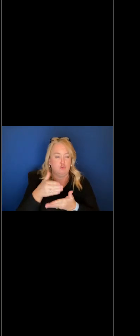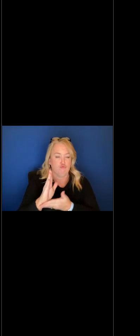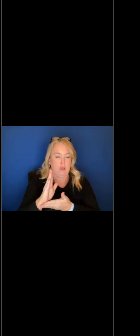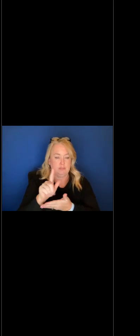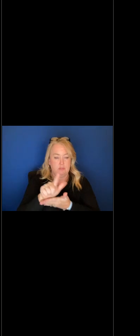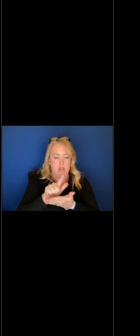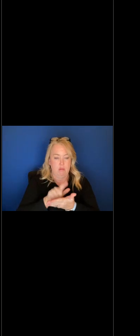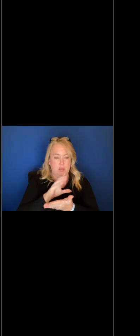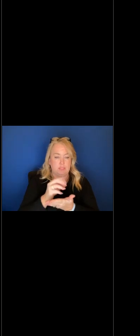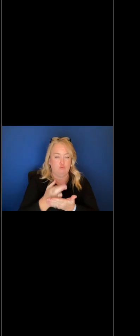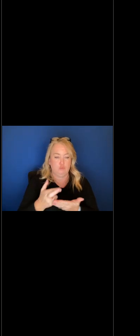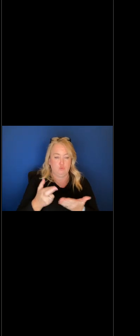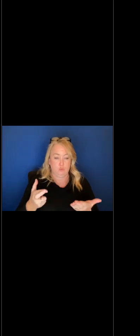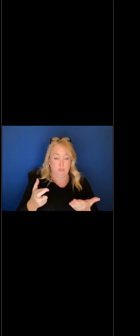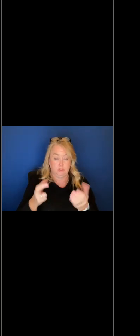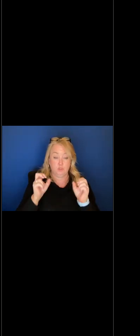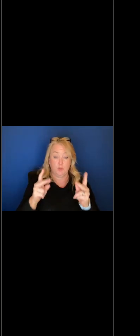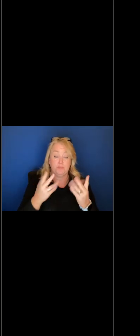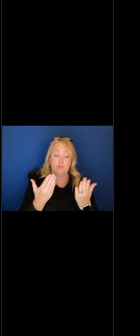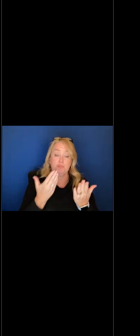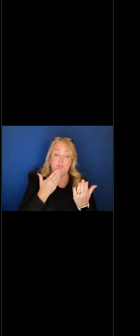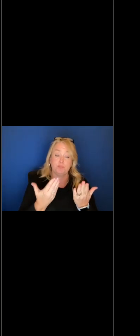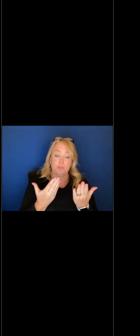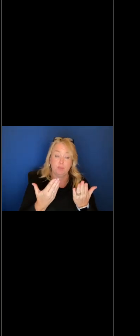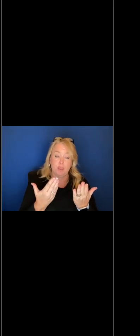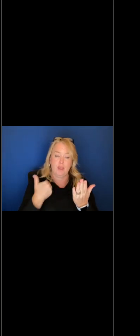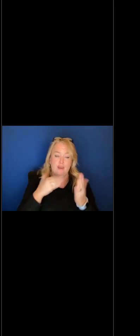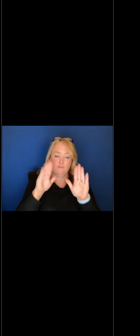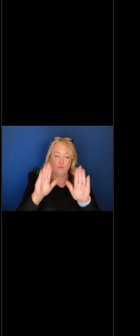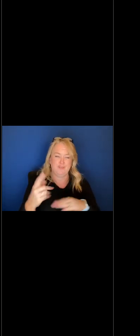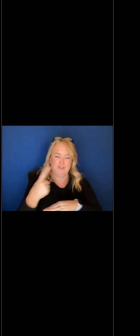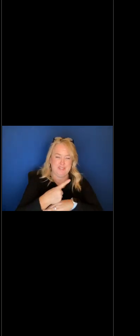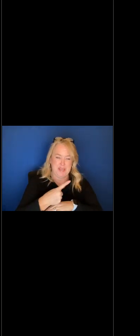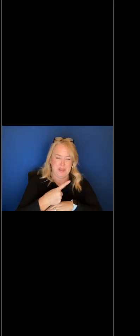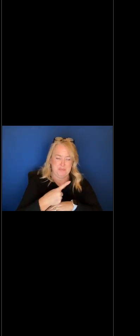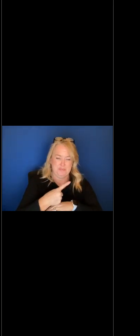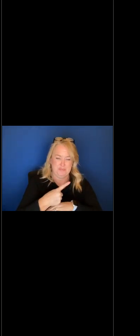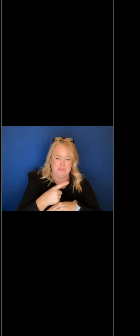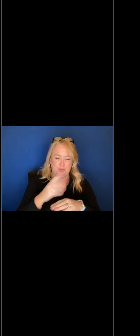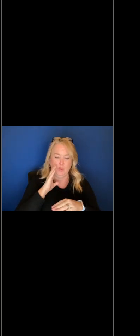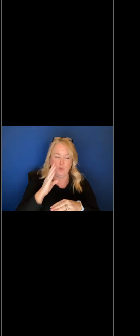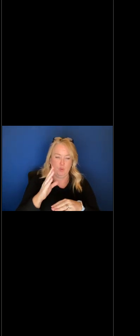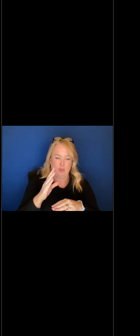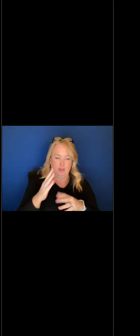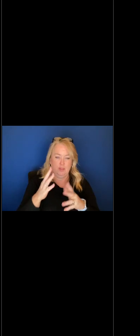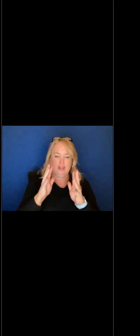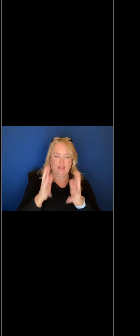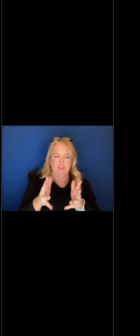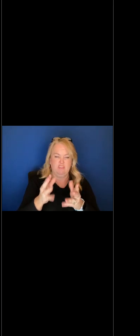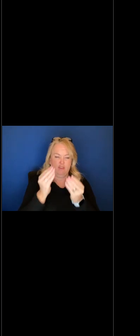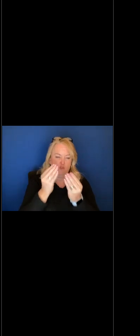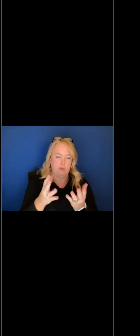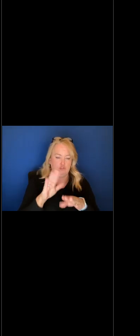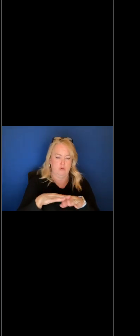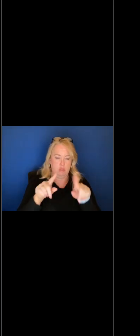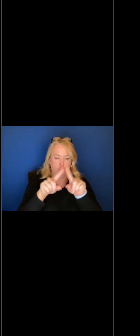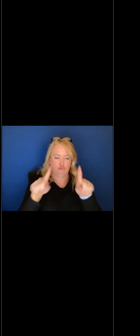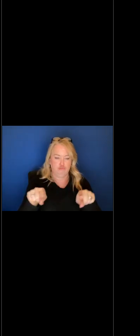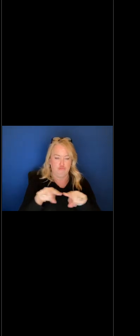resources. And again, thank you and have a wonderful day. We will leave the information on the